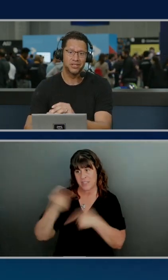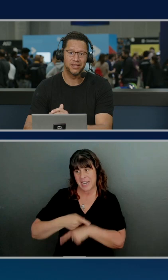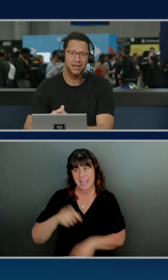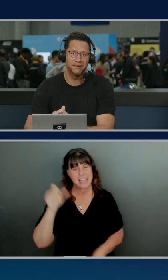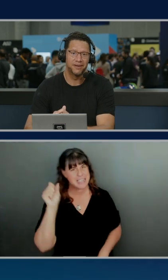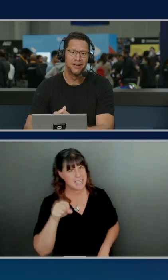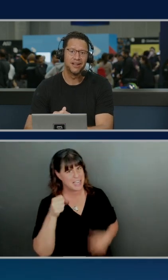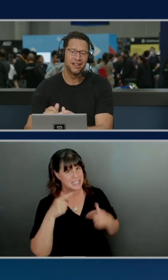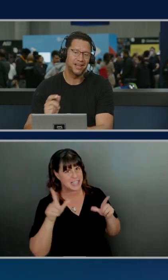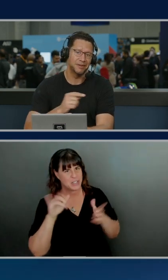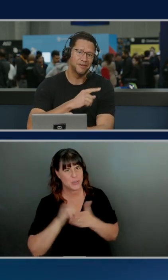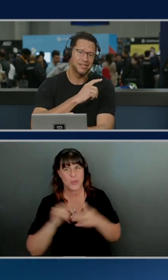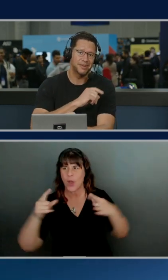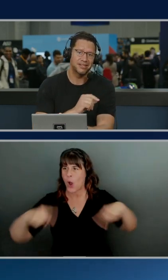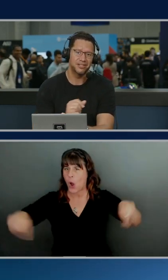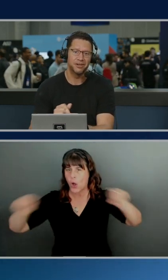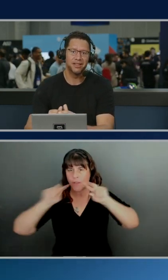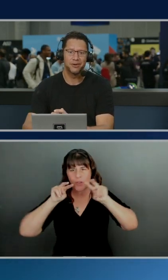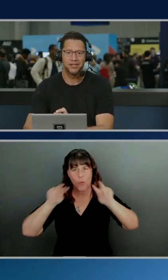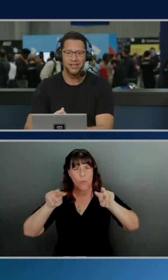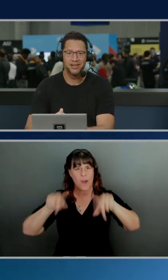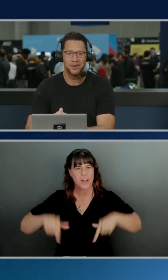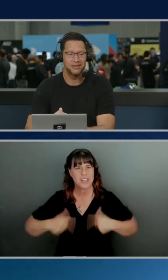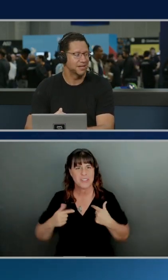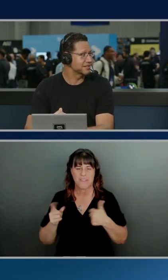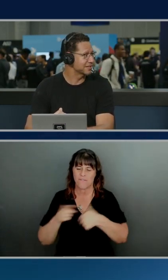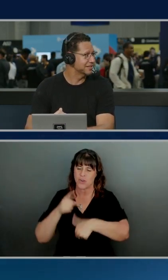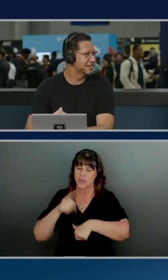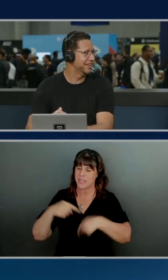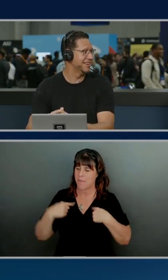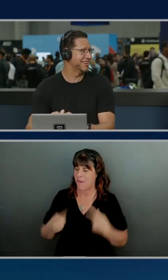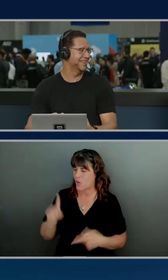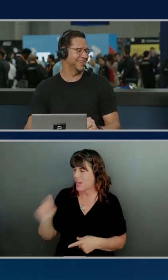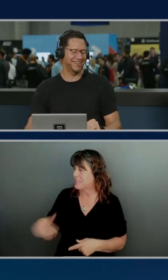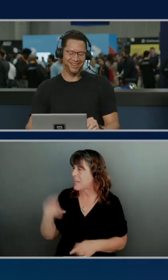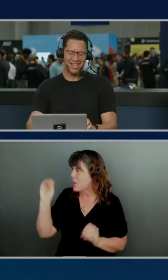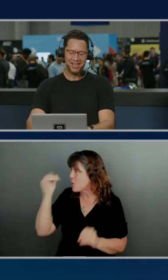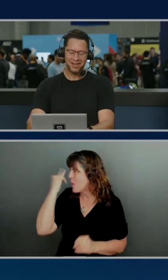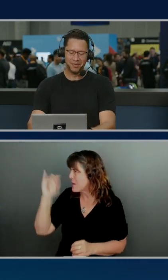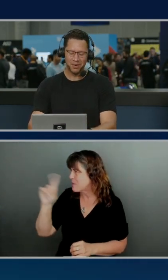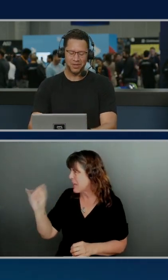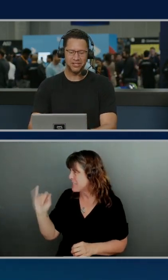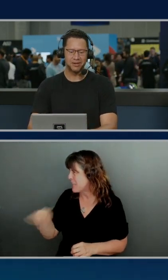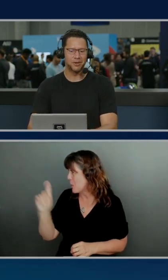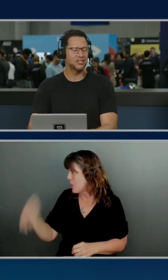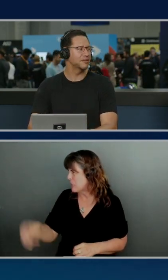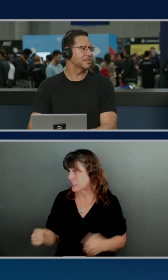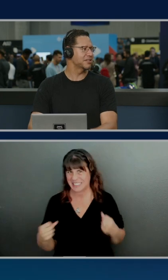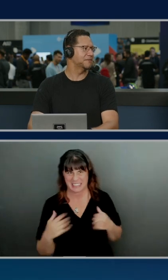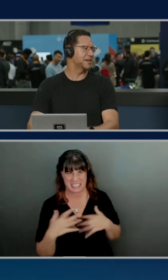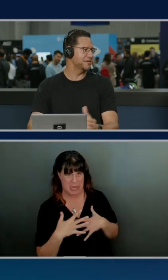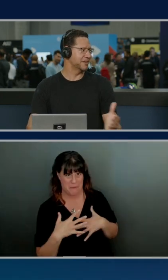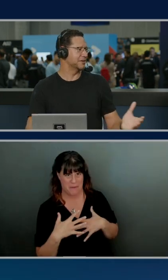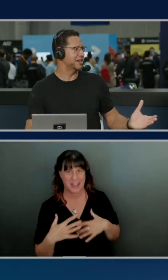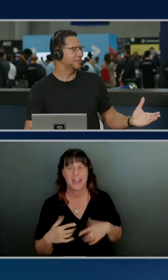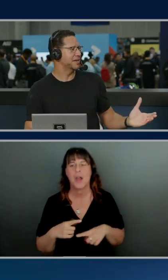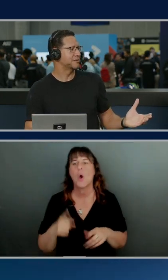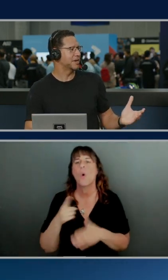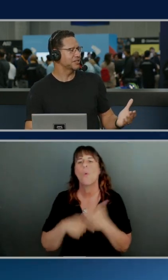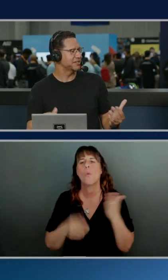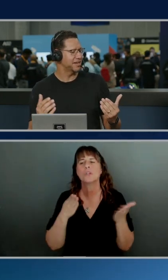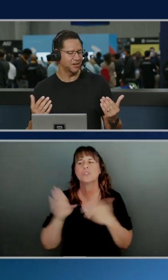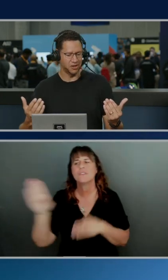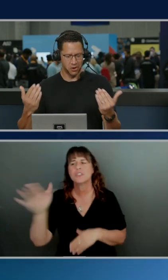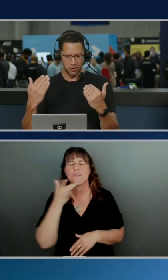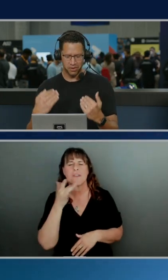everyone watching live, that was my first time asking Greg that question. He had no idea I was going to ask it. Scary. Which service is your favorite, Greg? Because we're